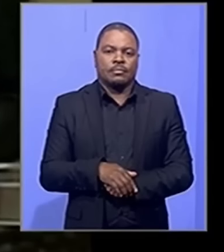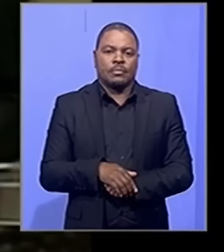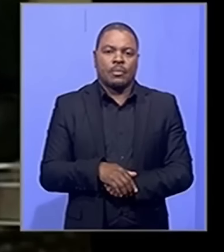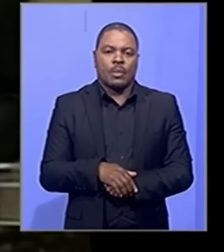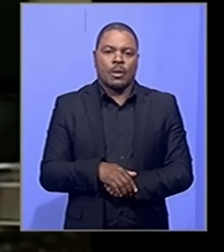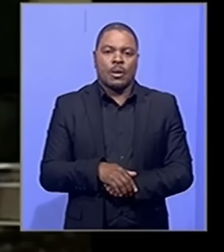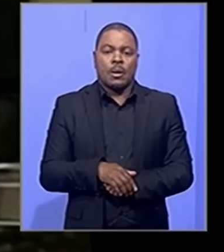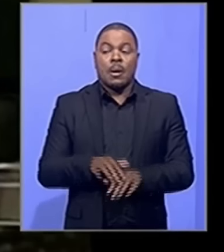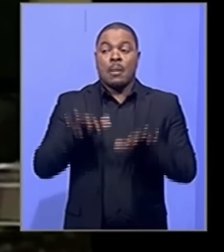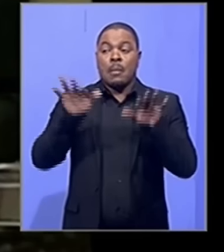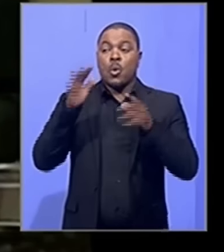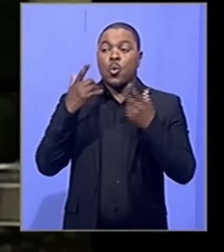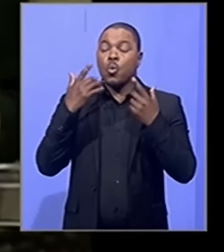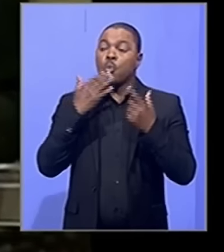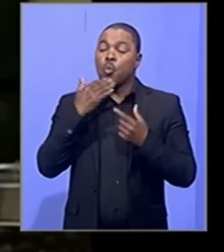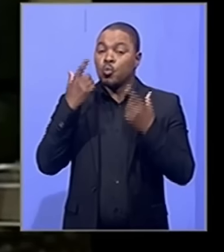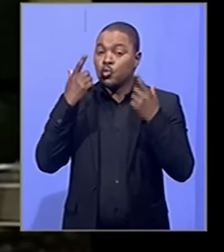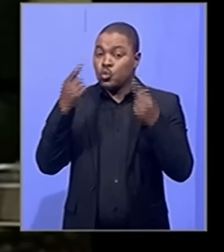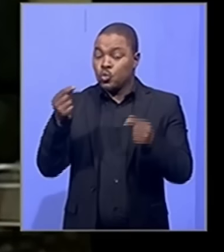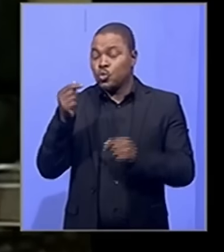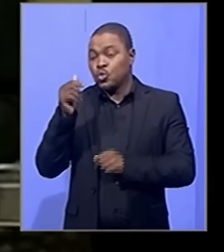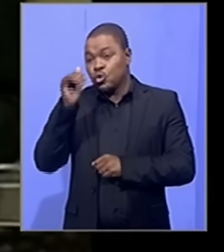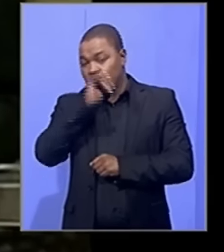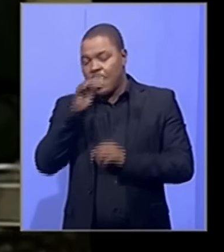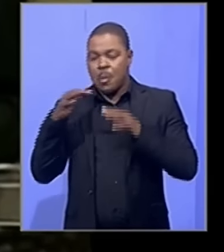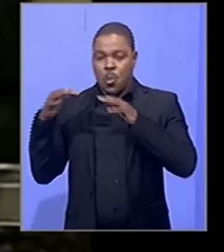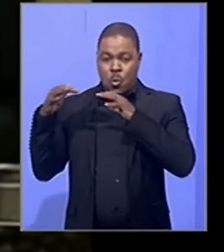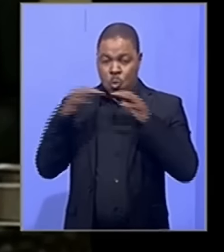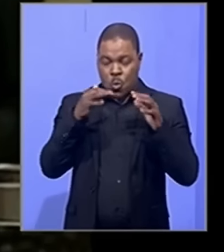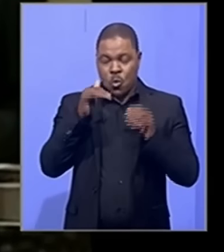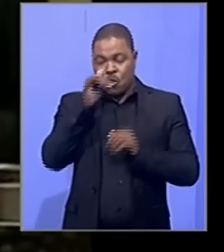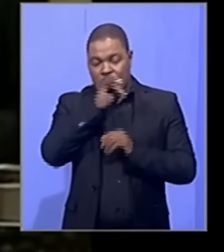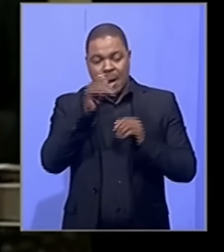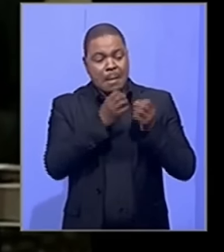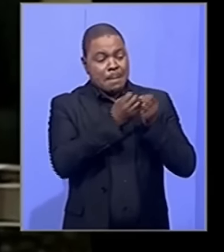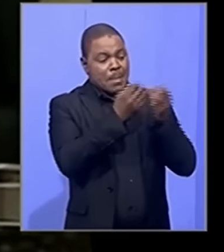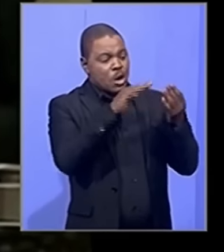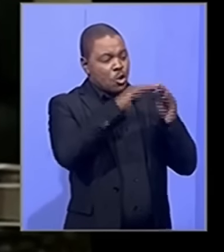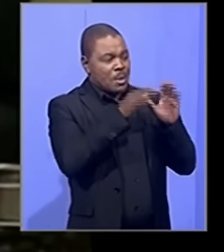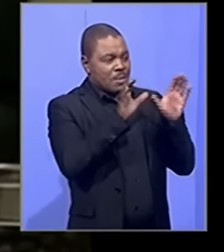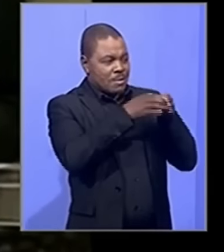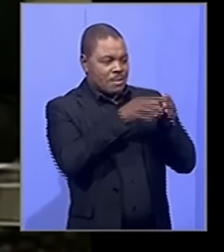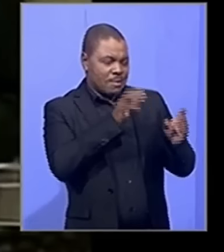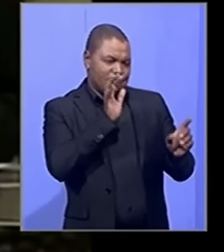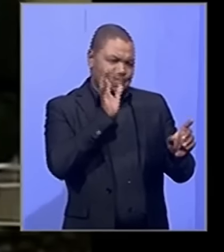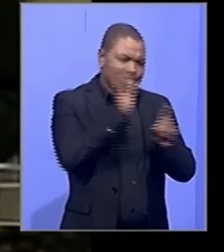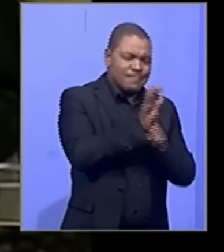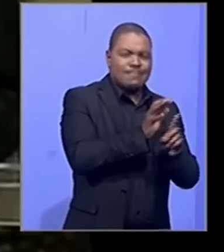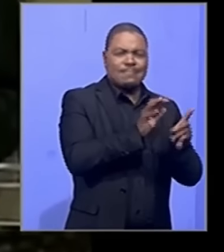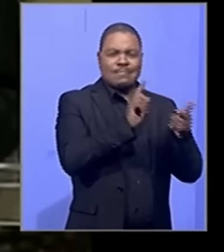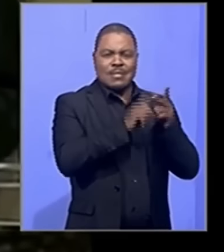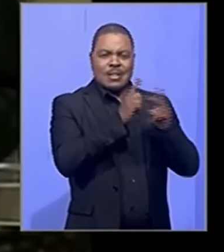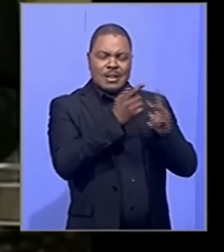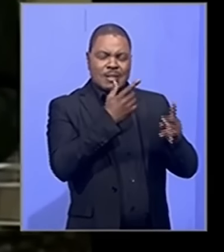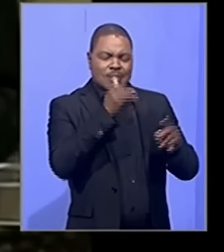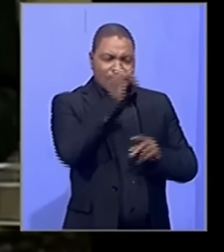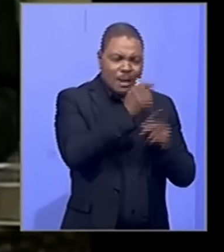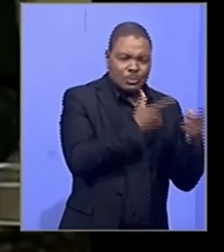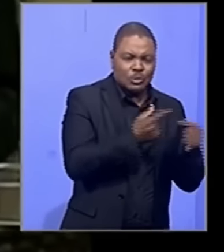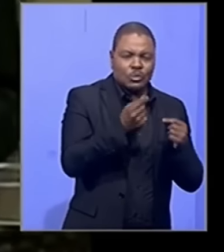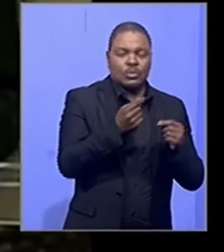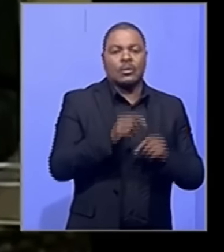Those who commit crimes, war crimes, genocide, or other crimes against humanity will